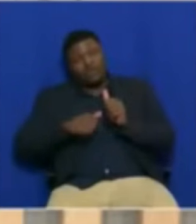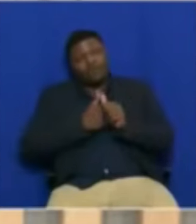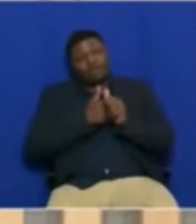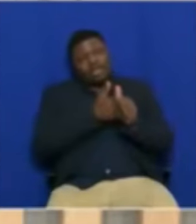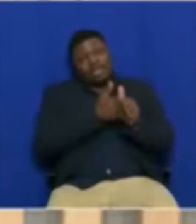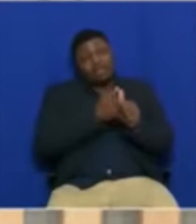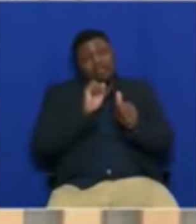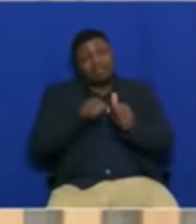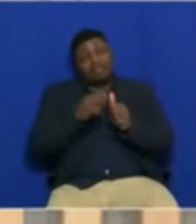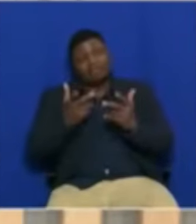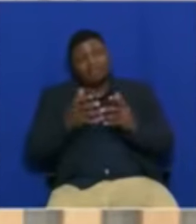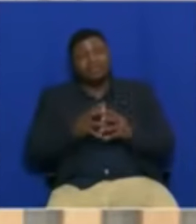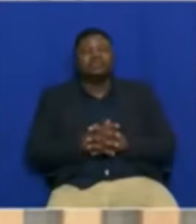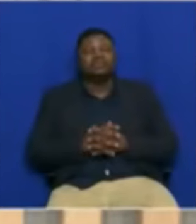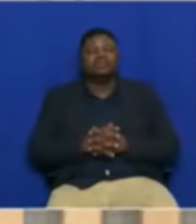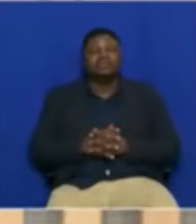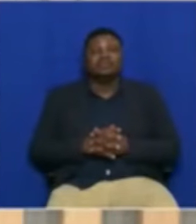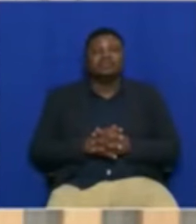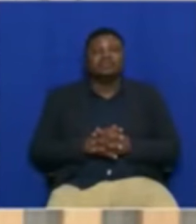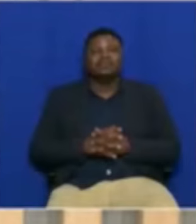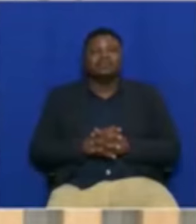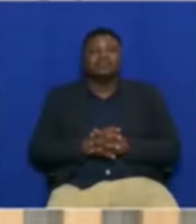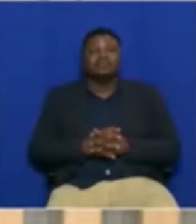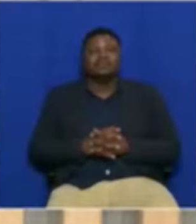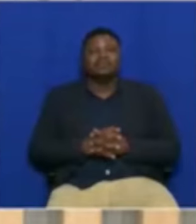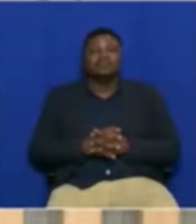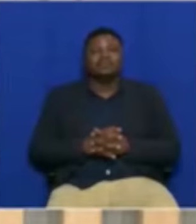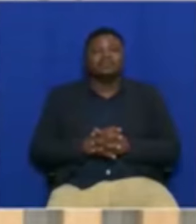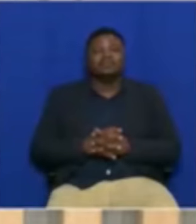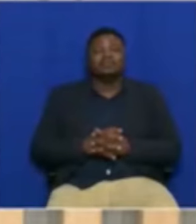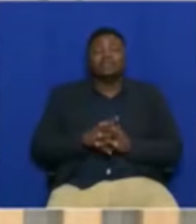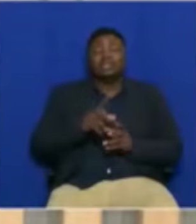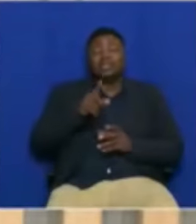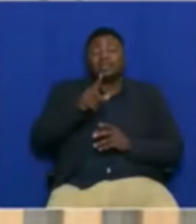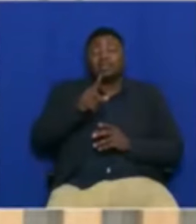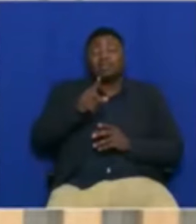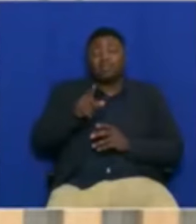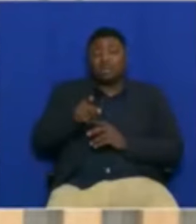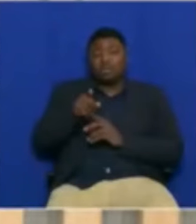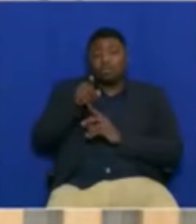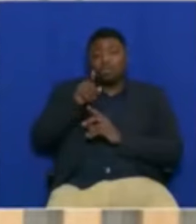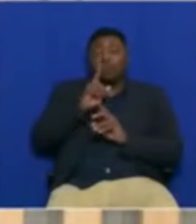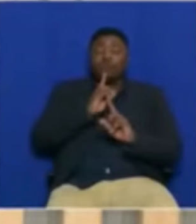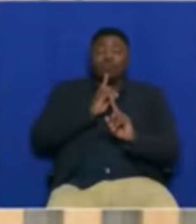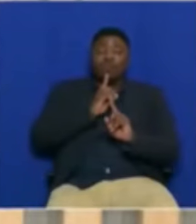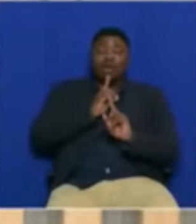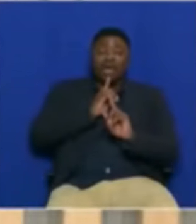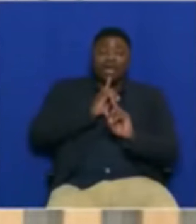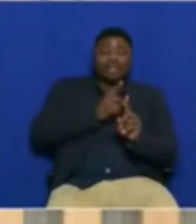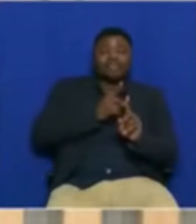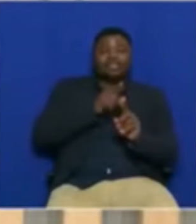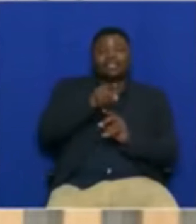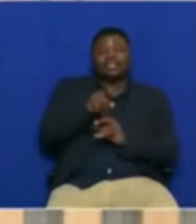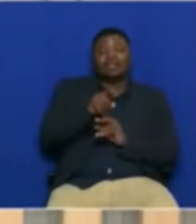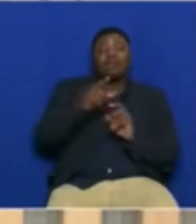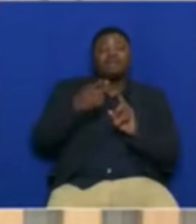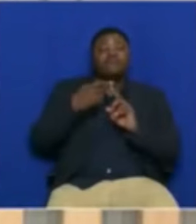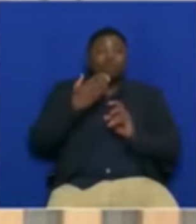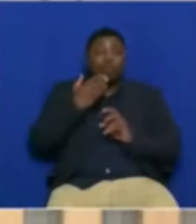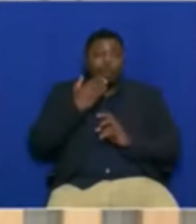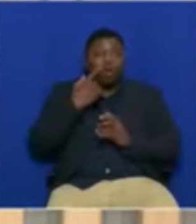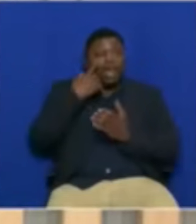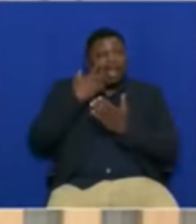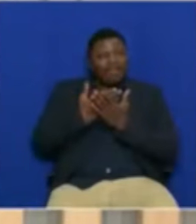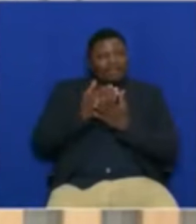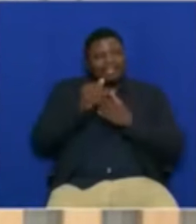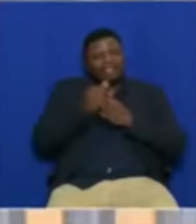You referenced in an answer to a question from the evidence leader, you reference CAS